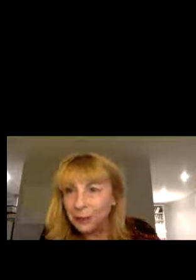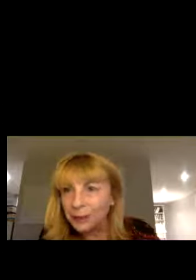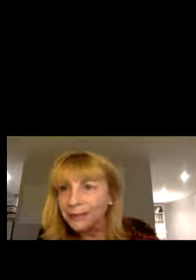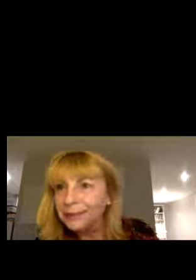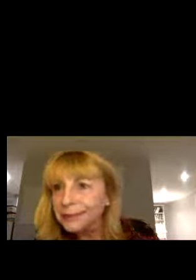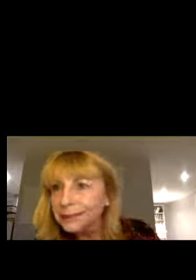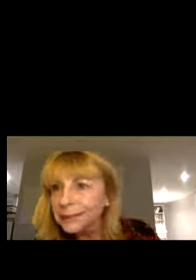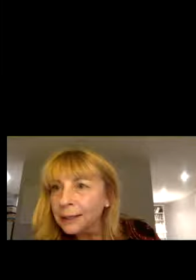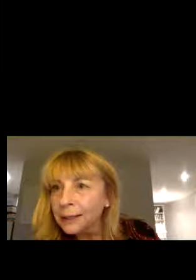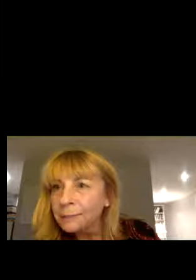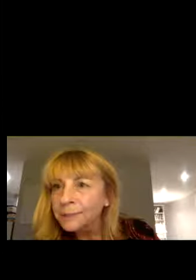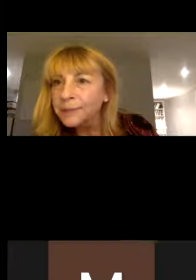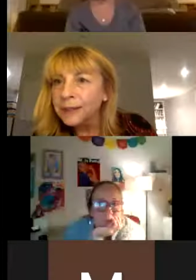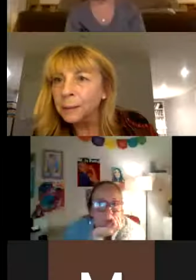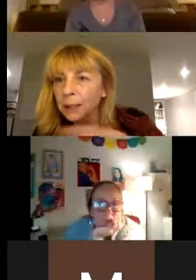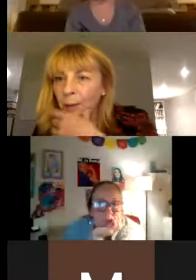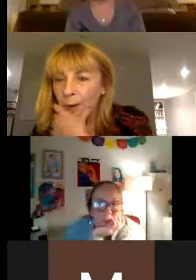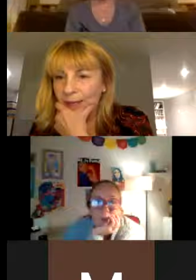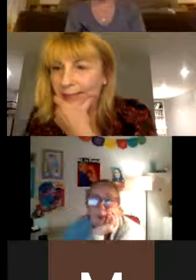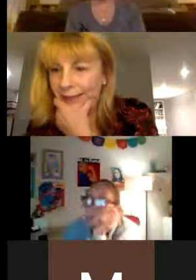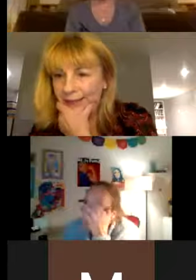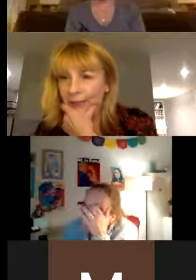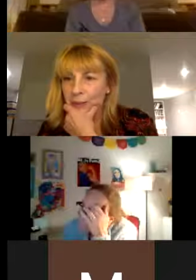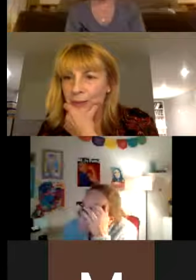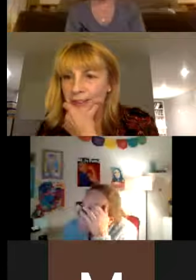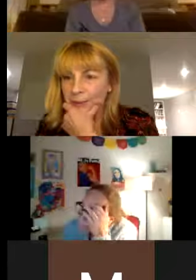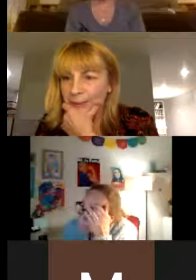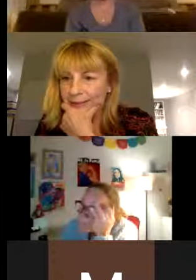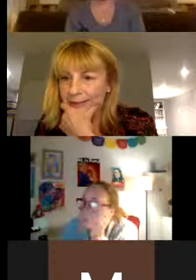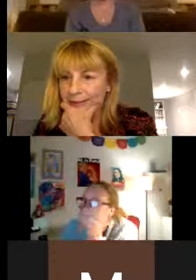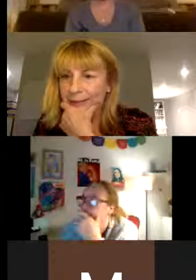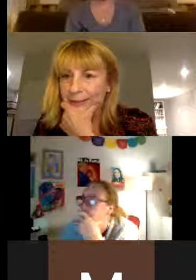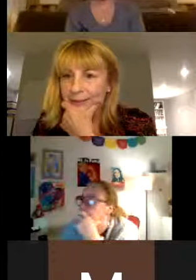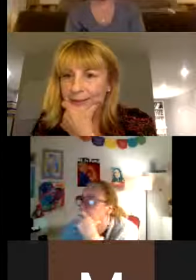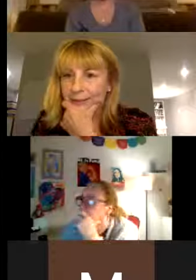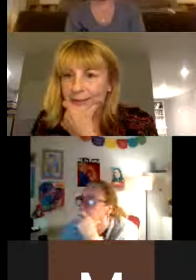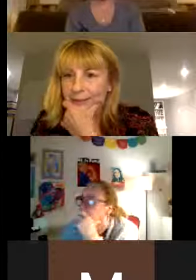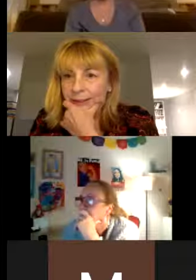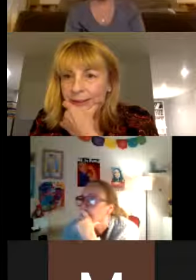trying here. There we go. Okay, I think I can do it this way.